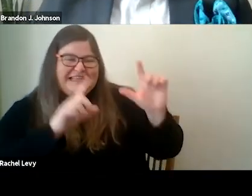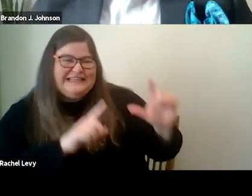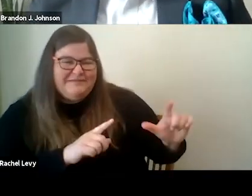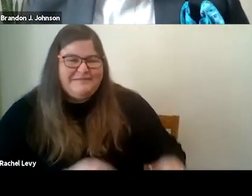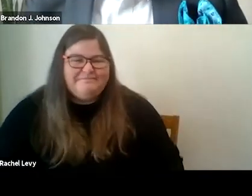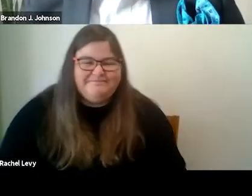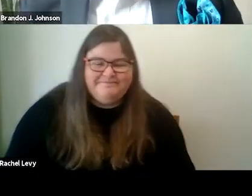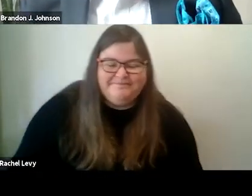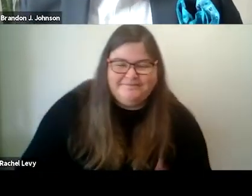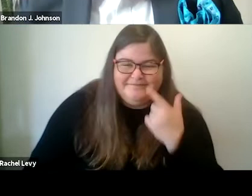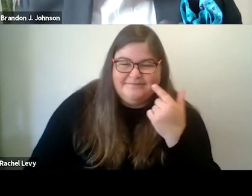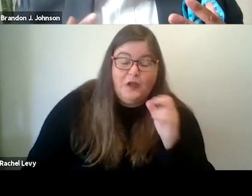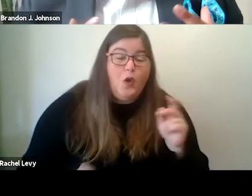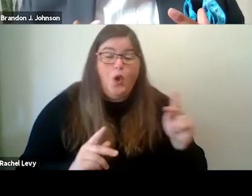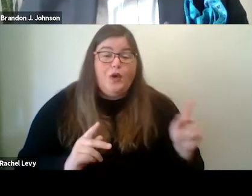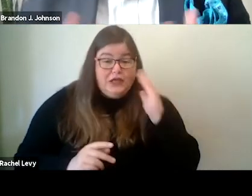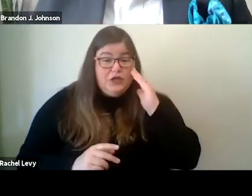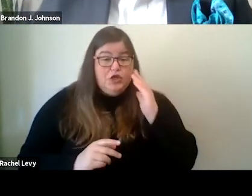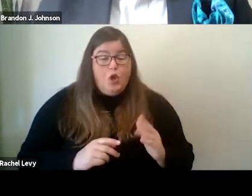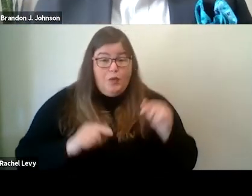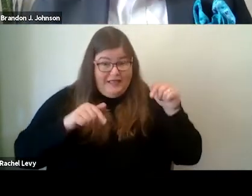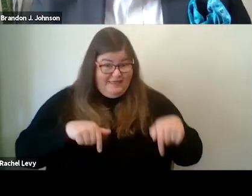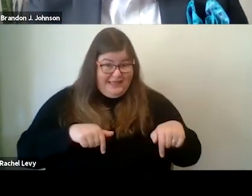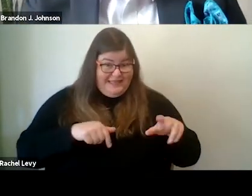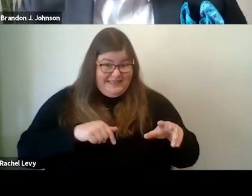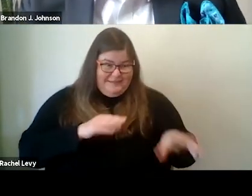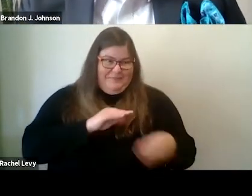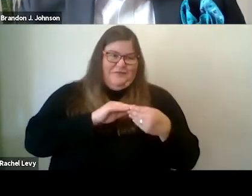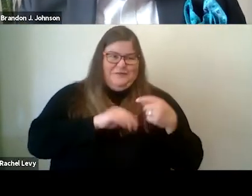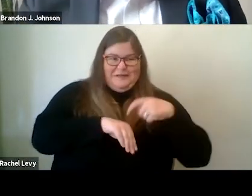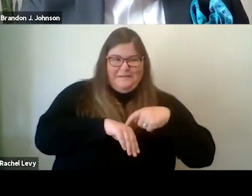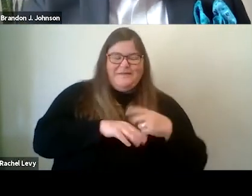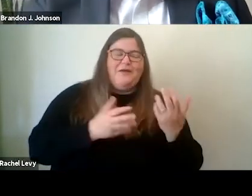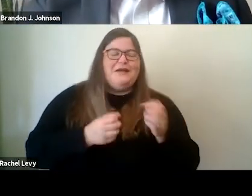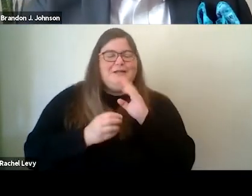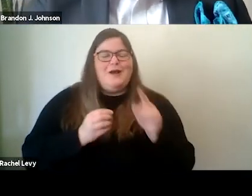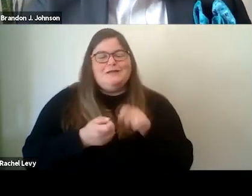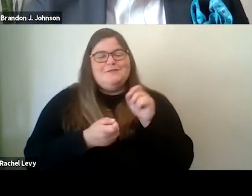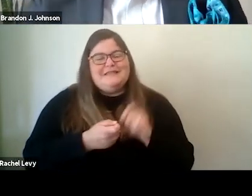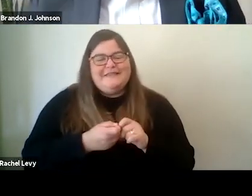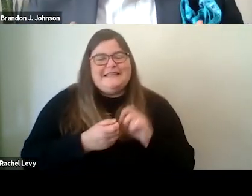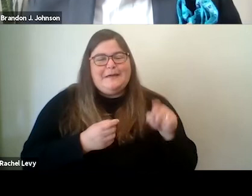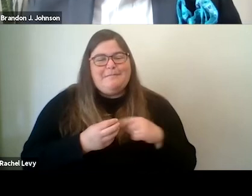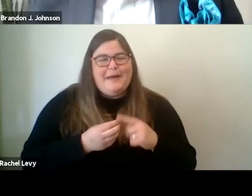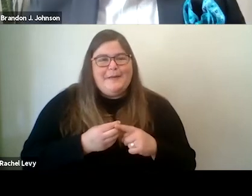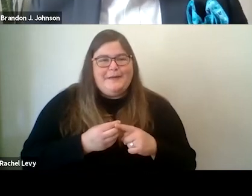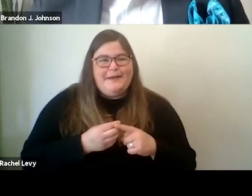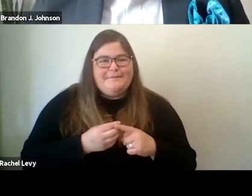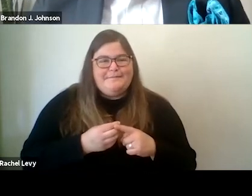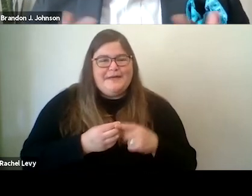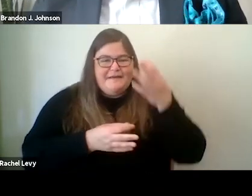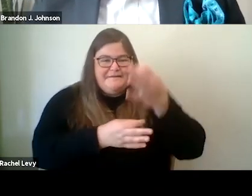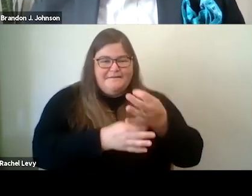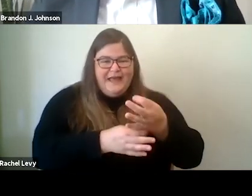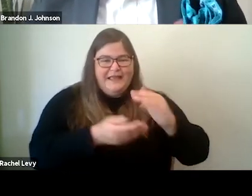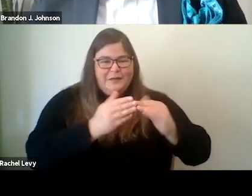please. So, in this additional time that I have, I wanted to talk specifically around faith communities